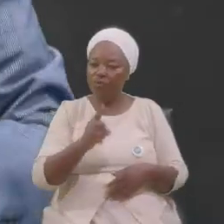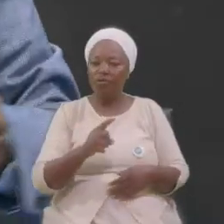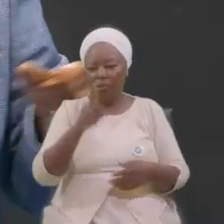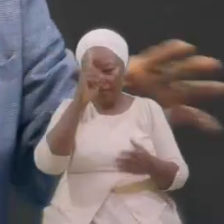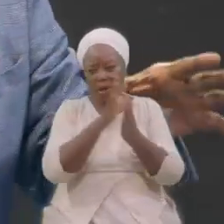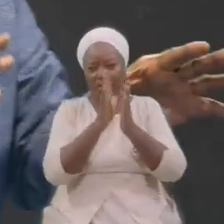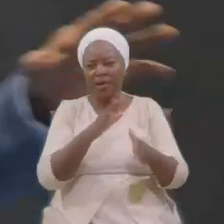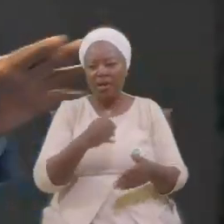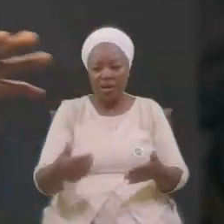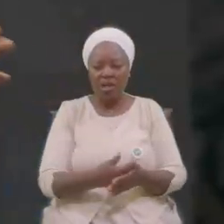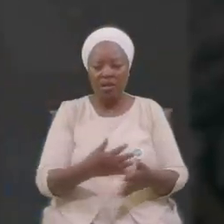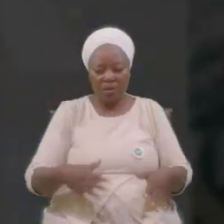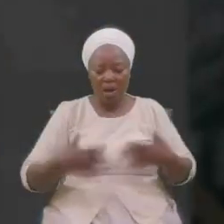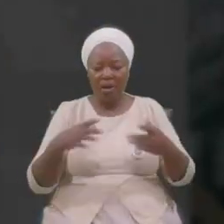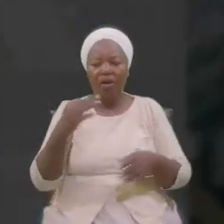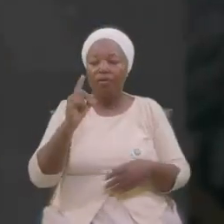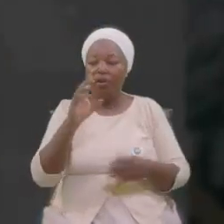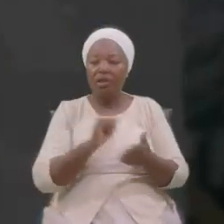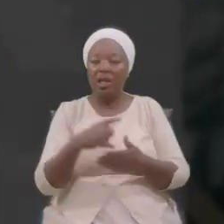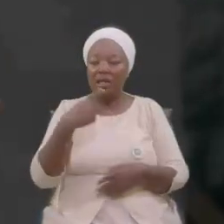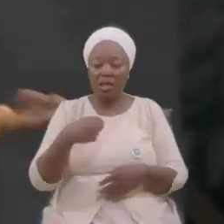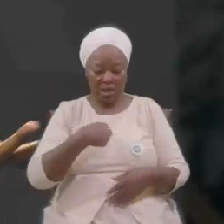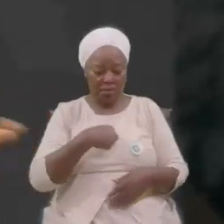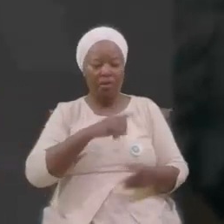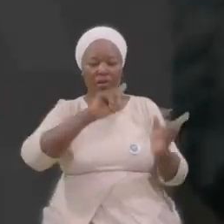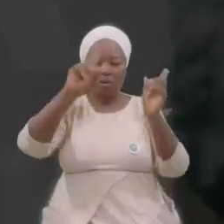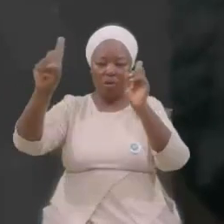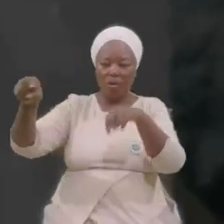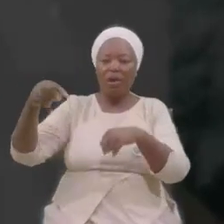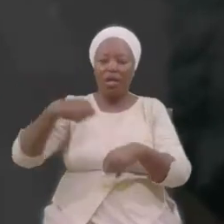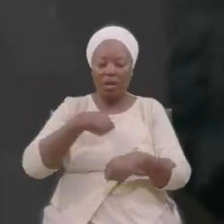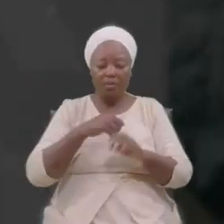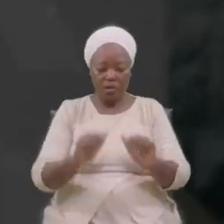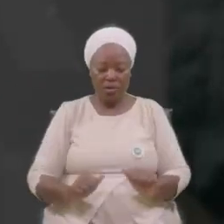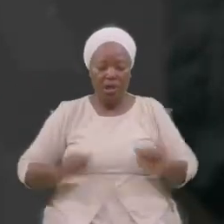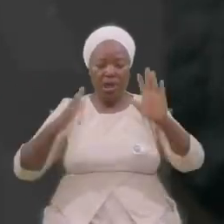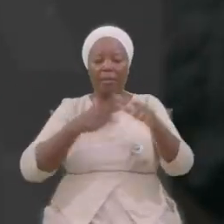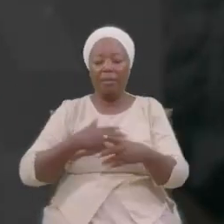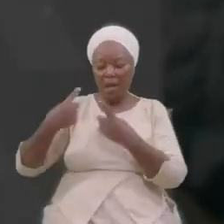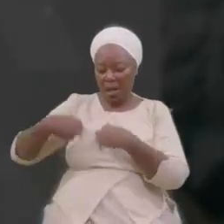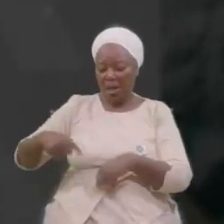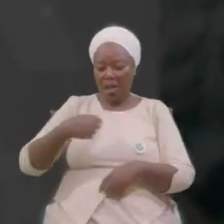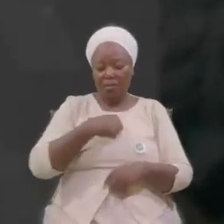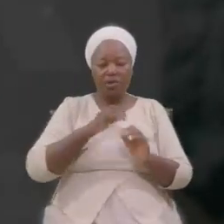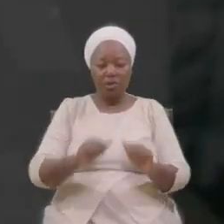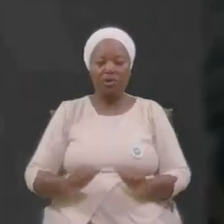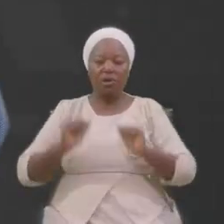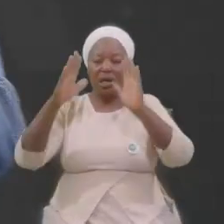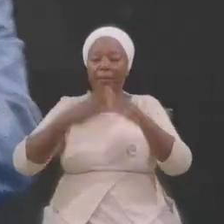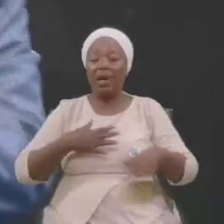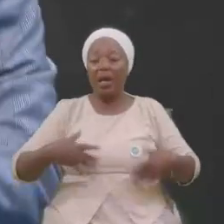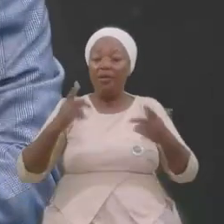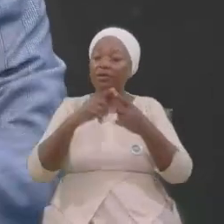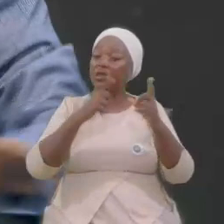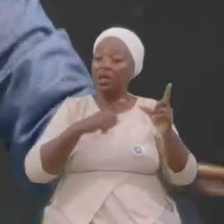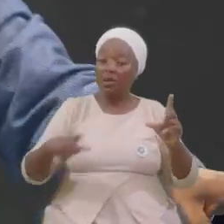life of the one that says, I come, I surrender my heart, I surrender my life unto the Lord.